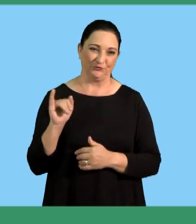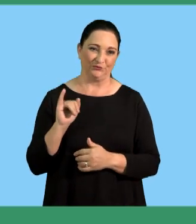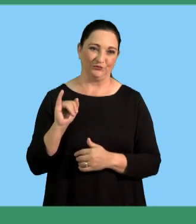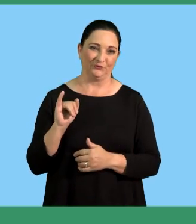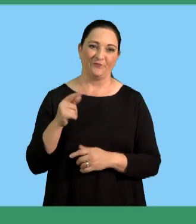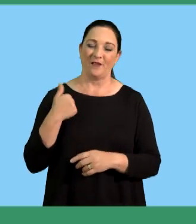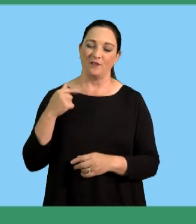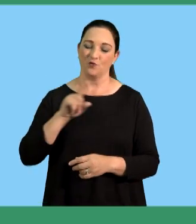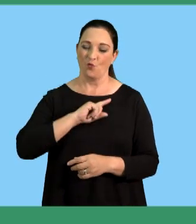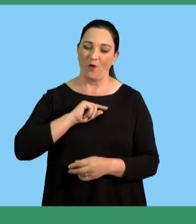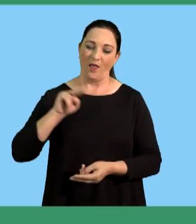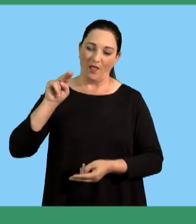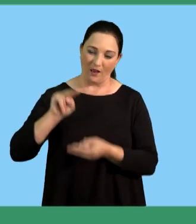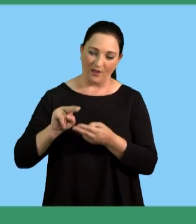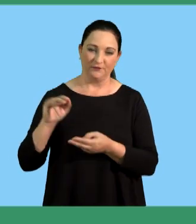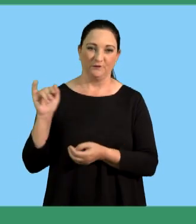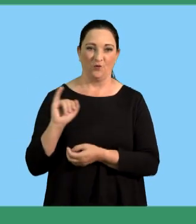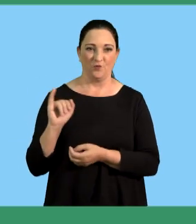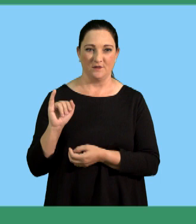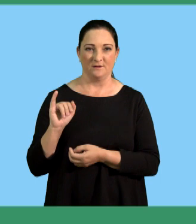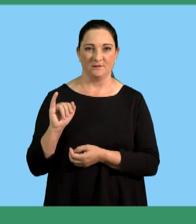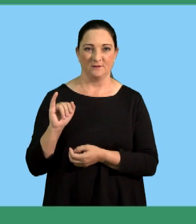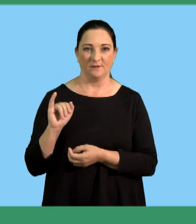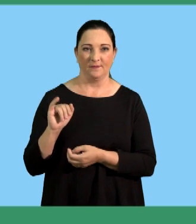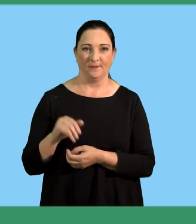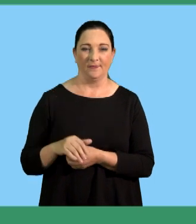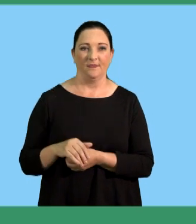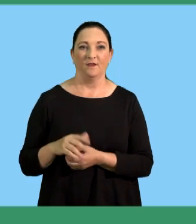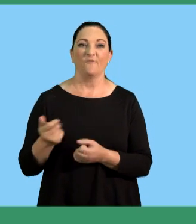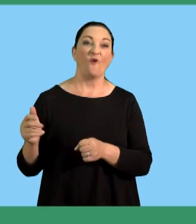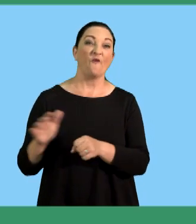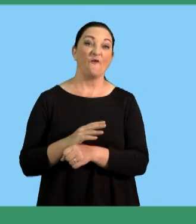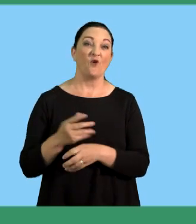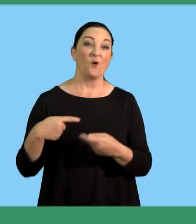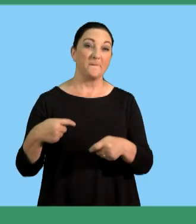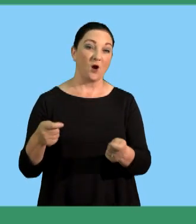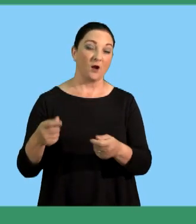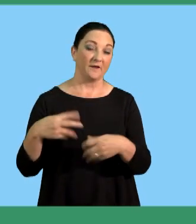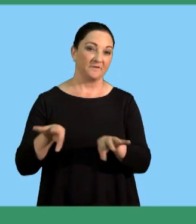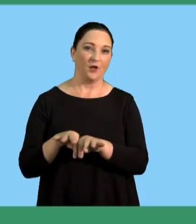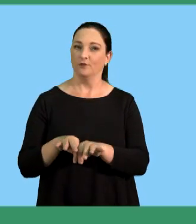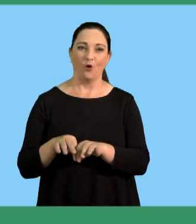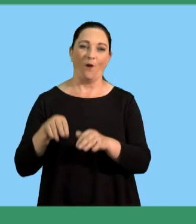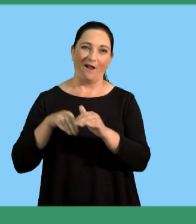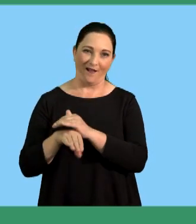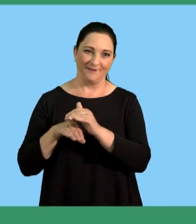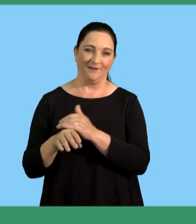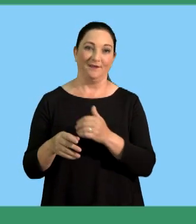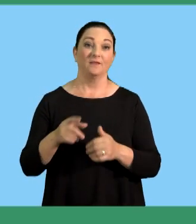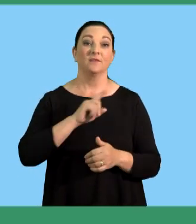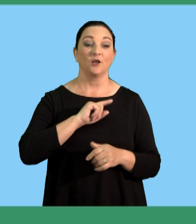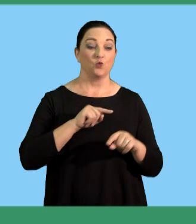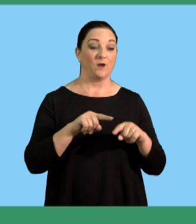insurance, we are talking about less amount or an amount that is lesser than the full market value. So those